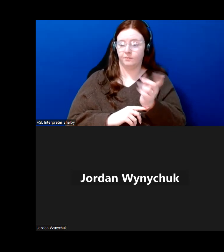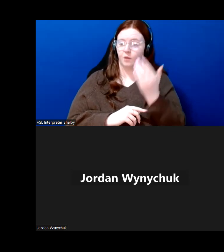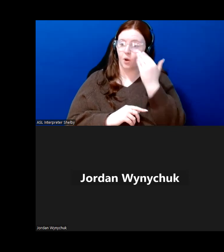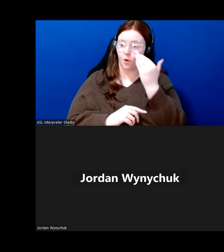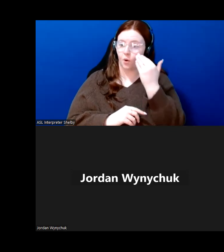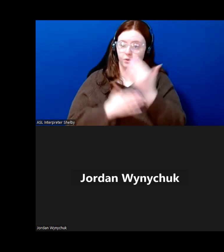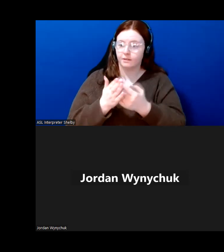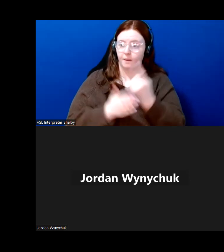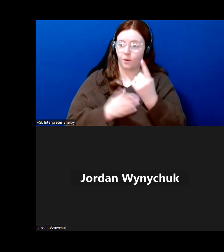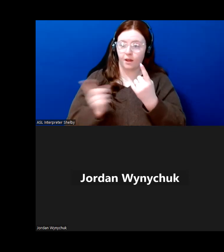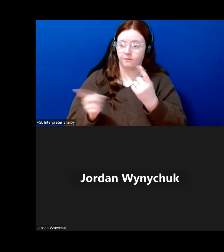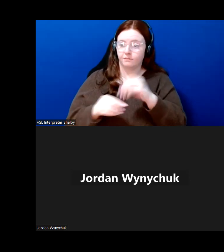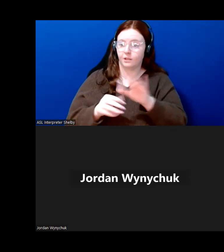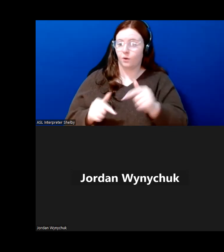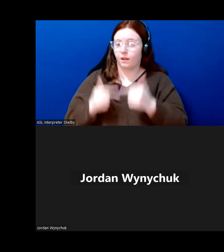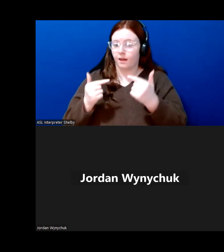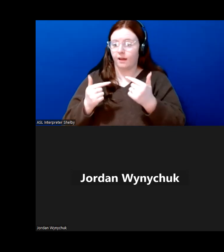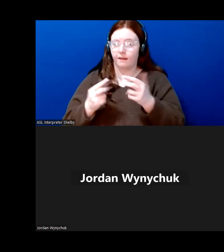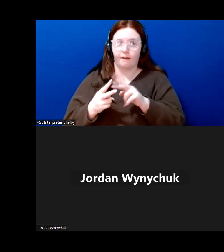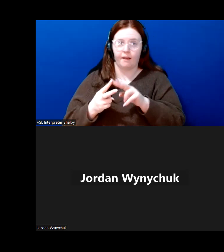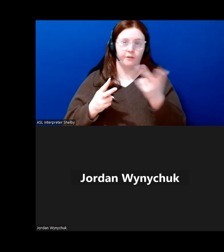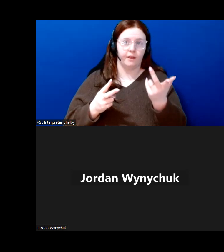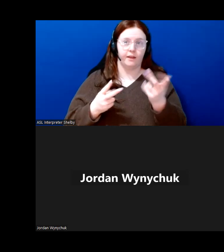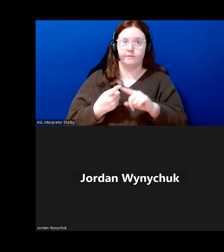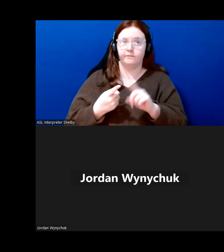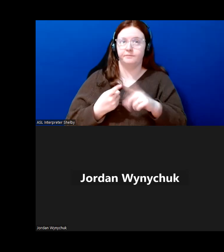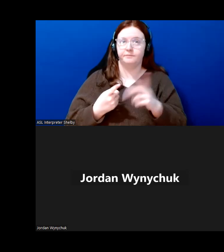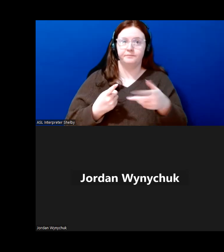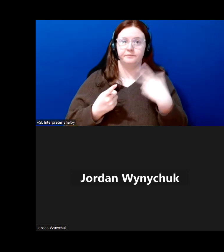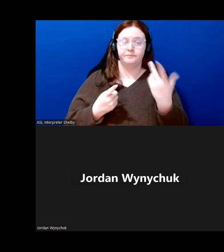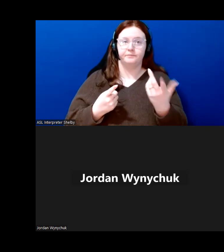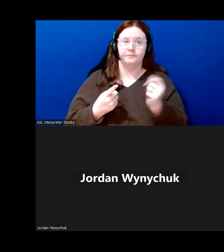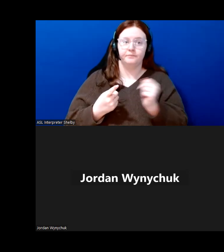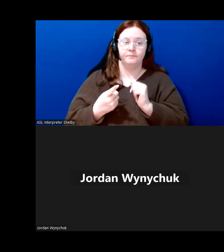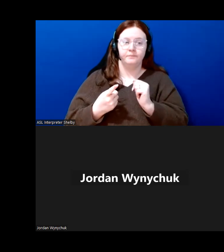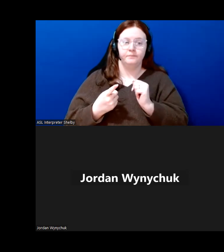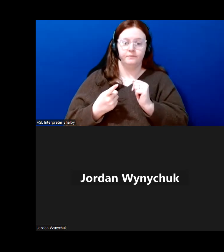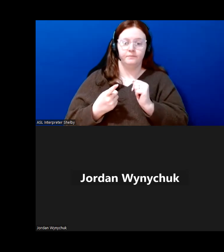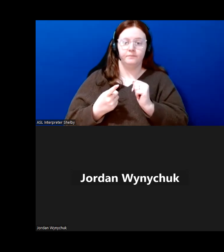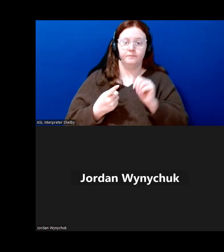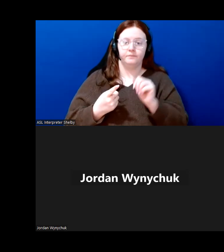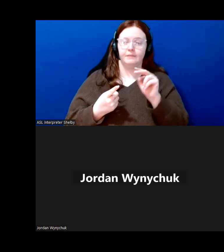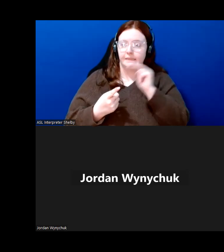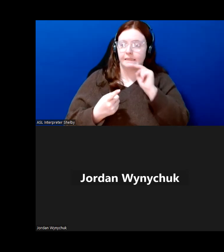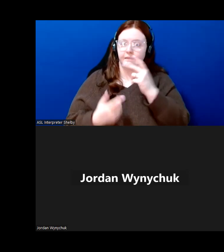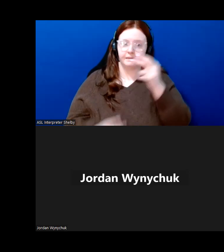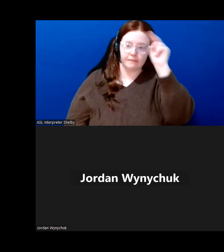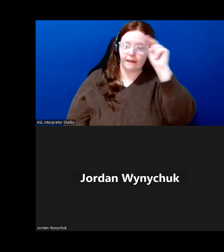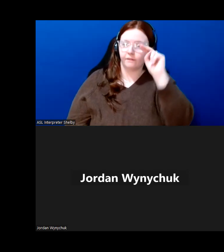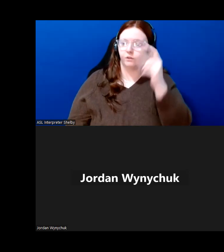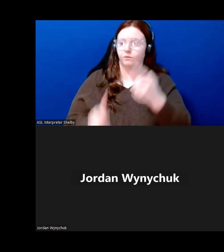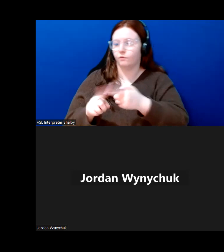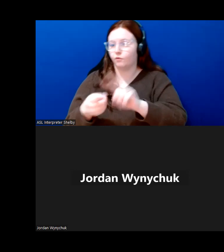life, whether it be, you know, a niece, nephew, friend,